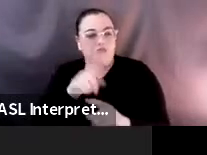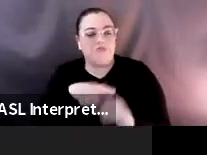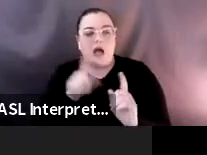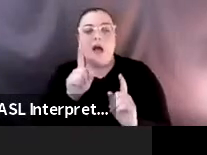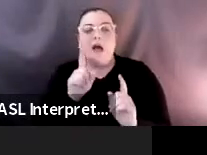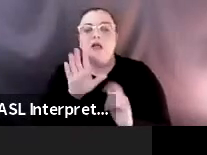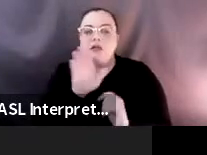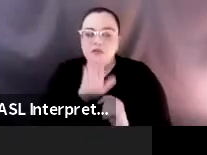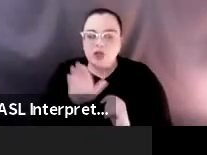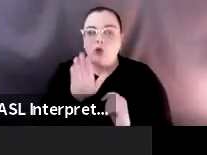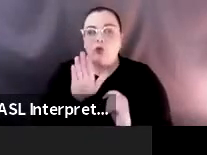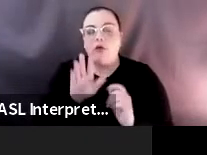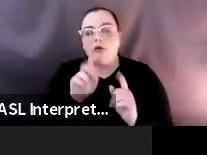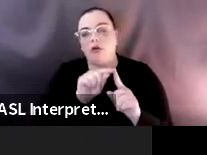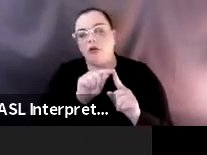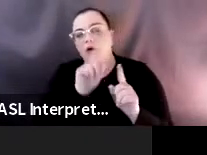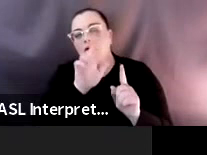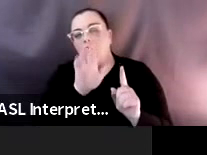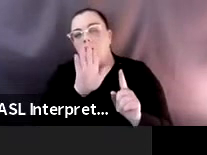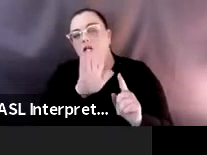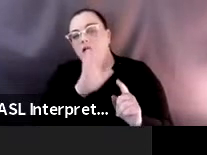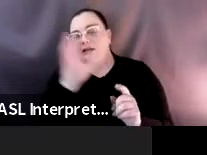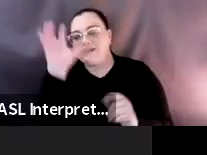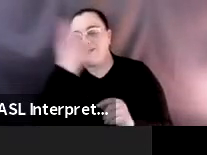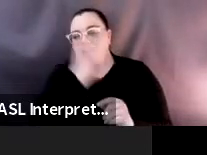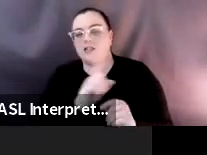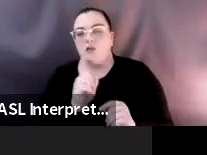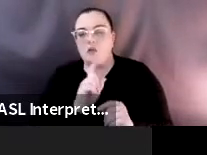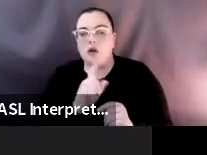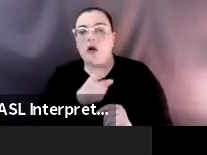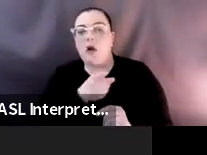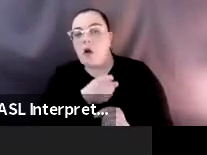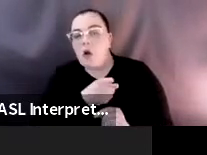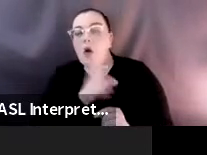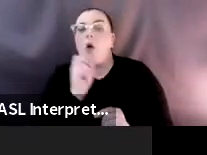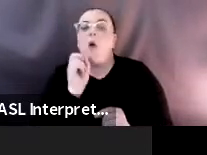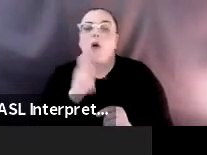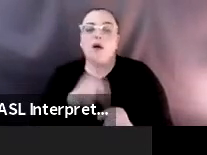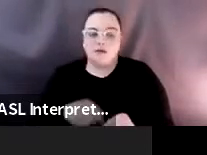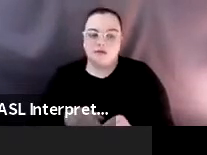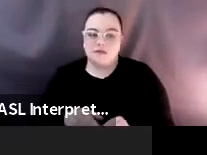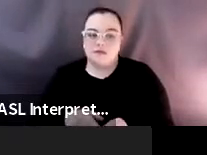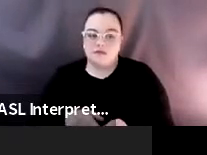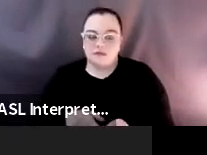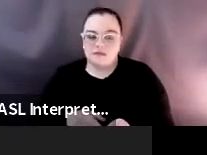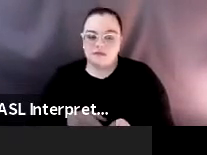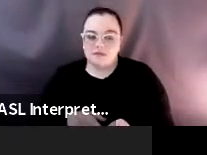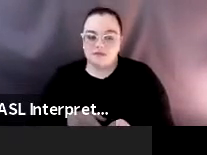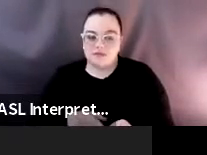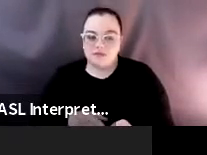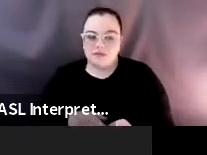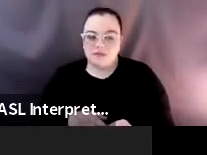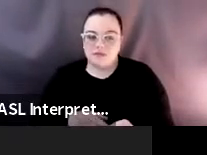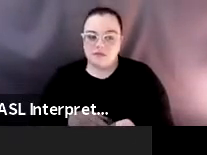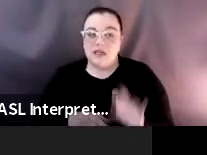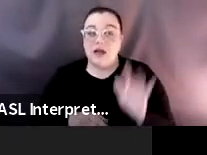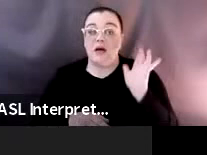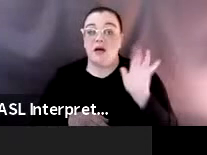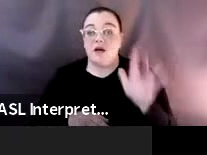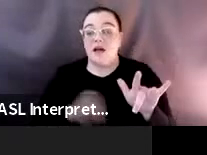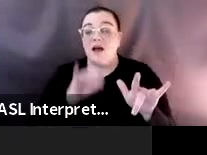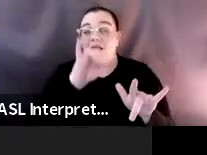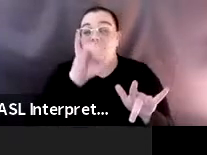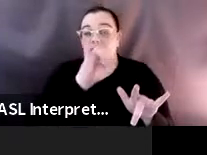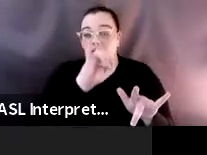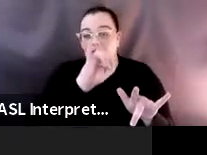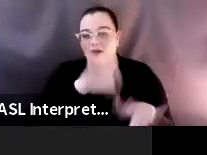in a second, but I'm just going to sort of guess about here. And then I'm going to set an in point. I'm going to press the I key, I for